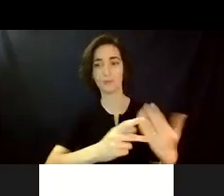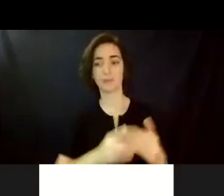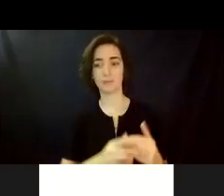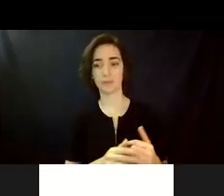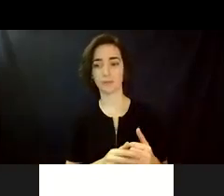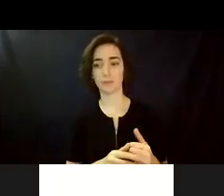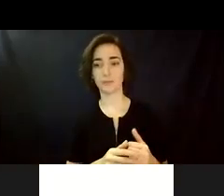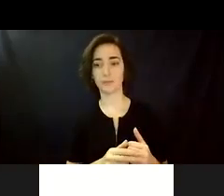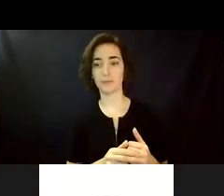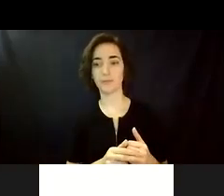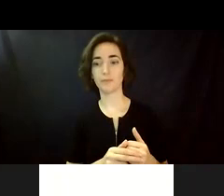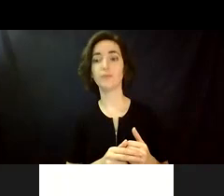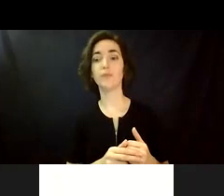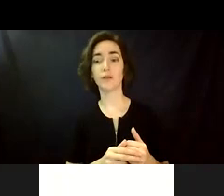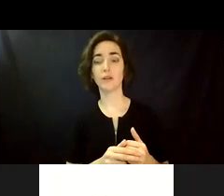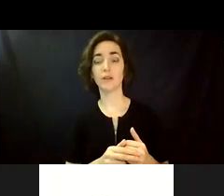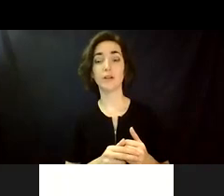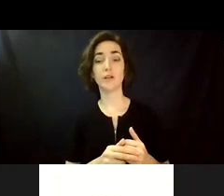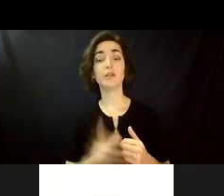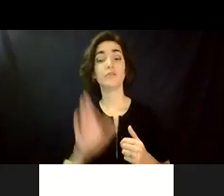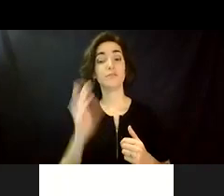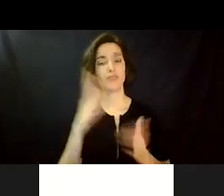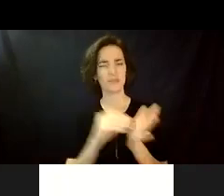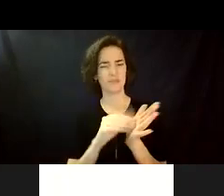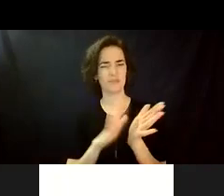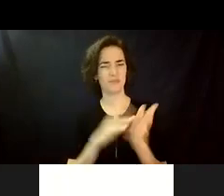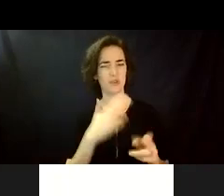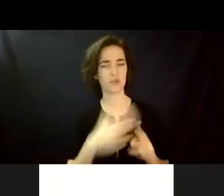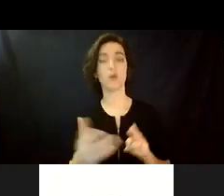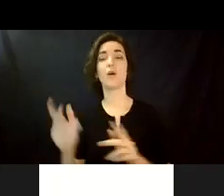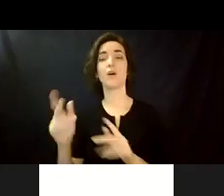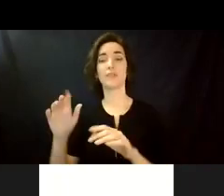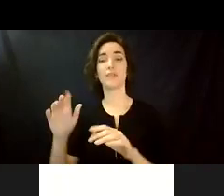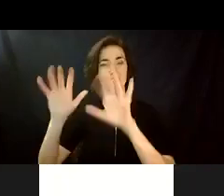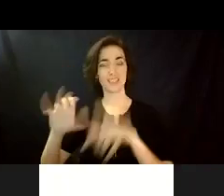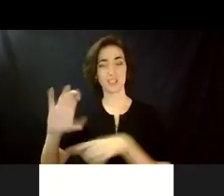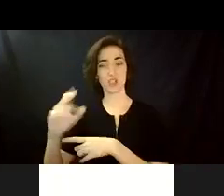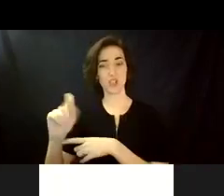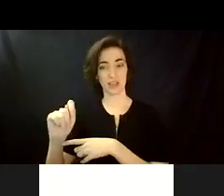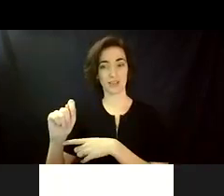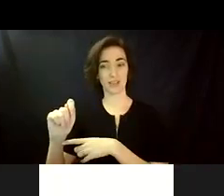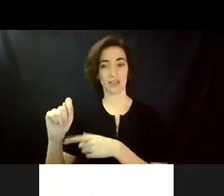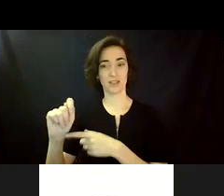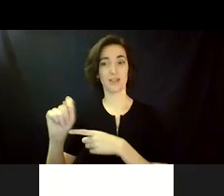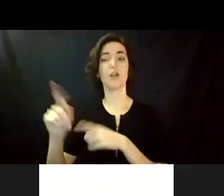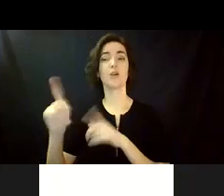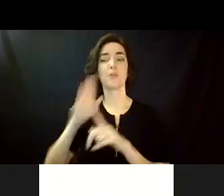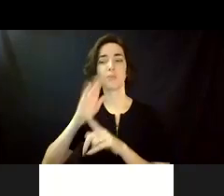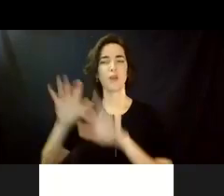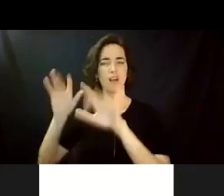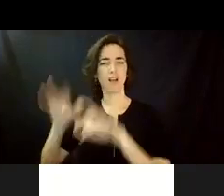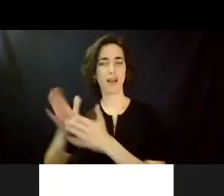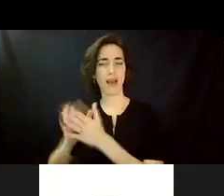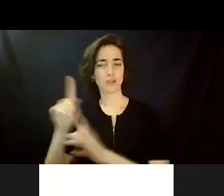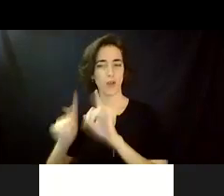to make a quick note that there will be people posting questions in the chat here on Zoom and also